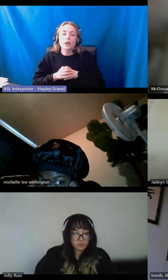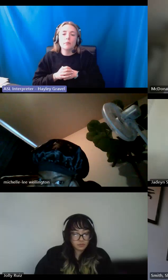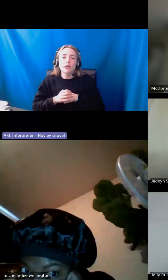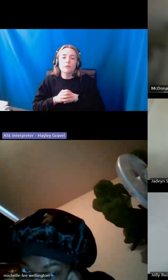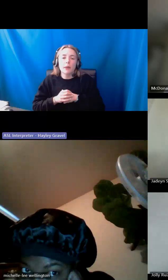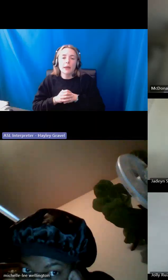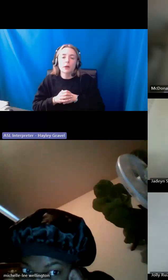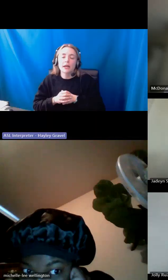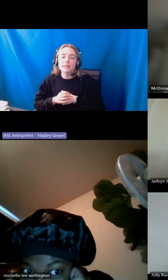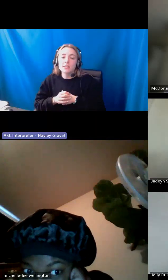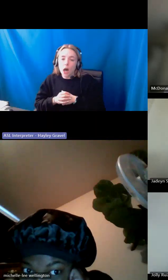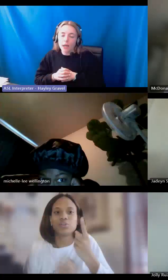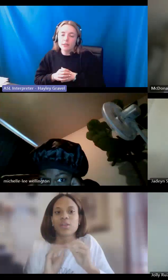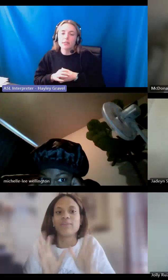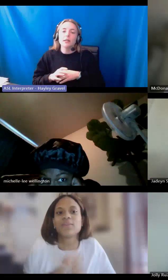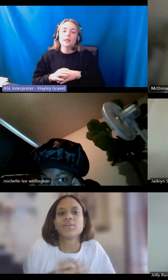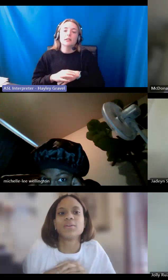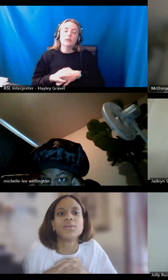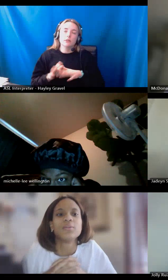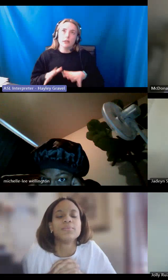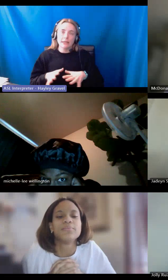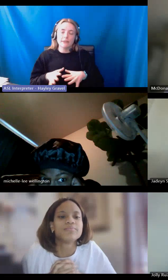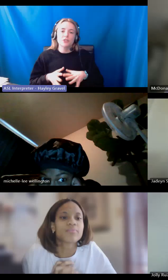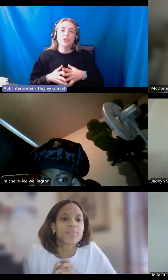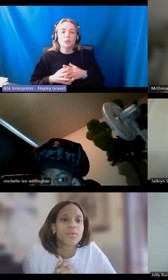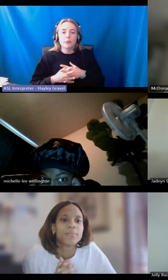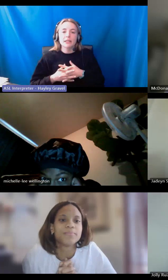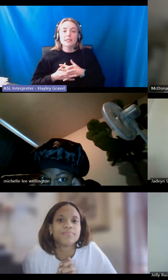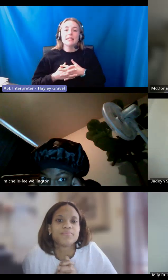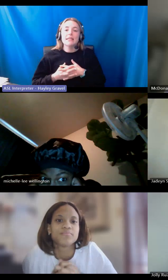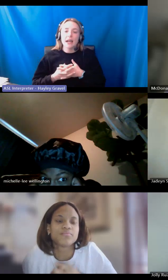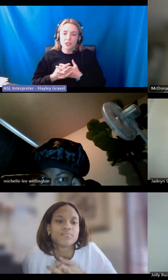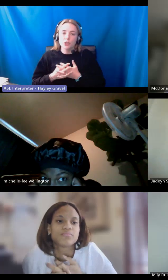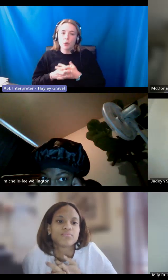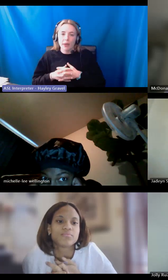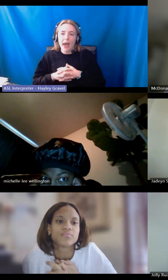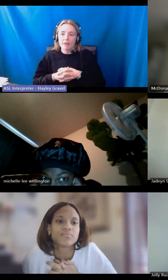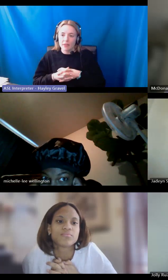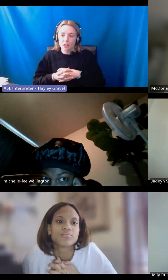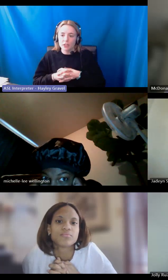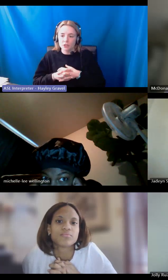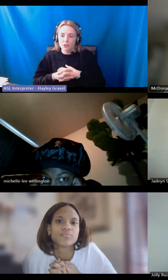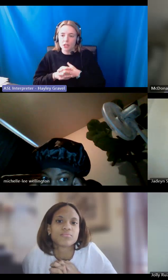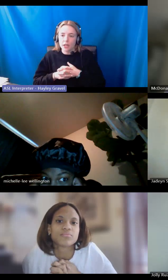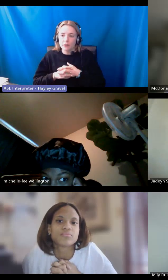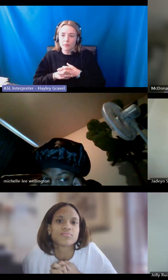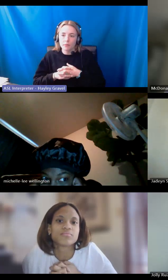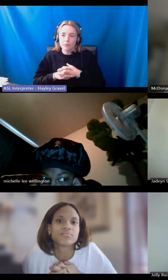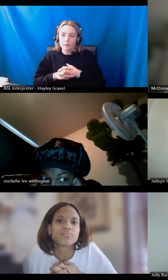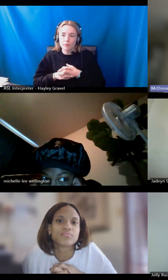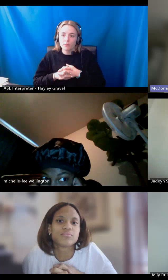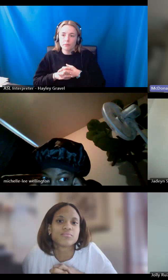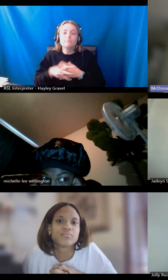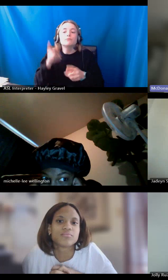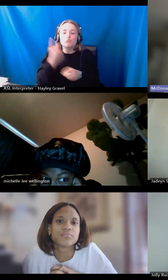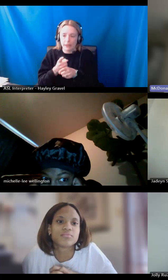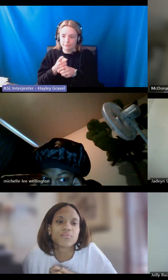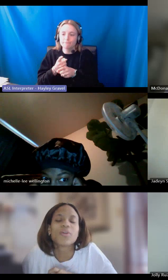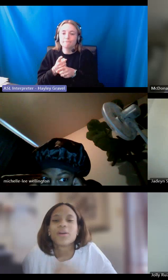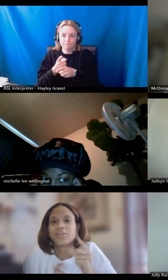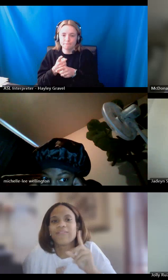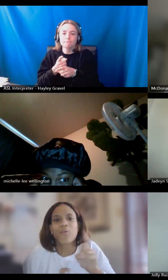So the argumentative paper is not like the introduction, but it's connected to what we have in the introduction. Correct.